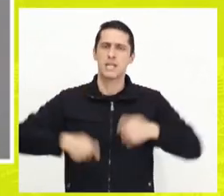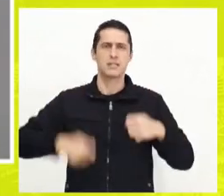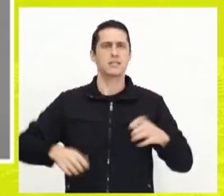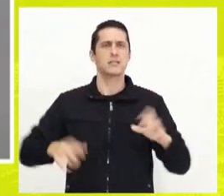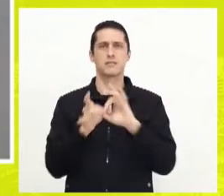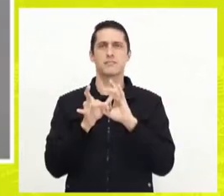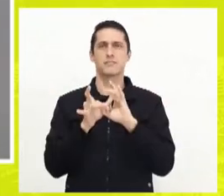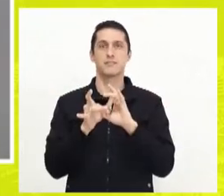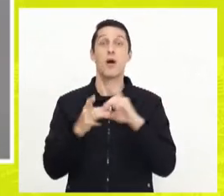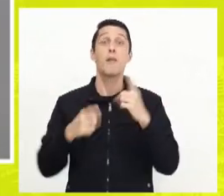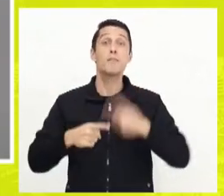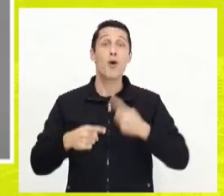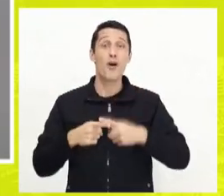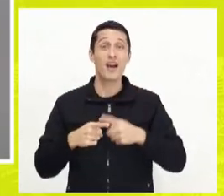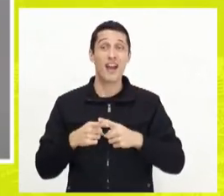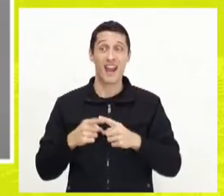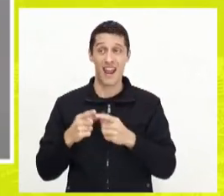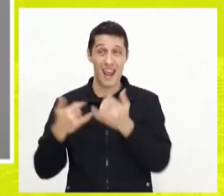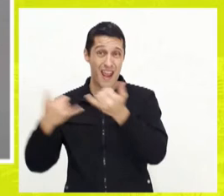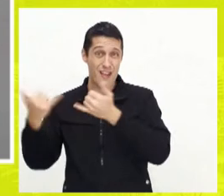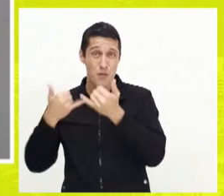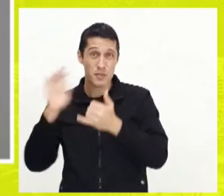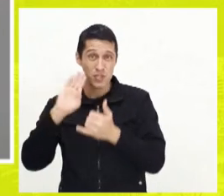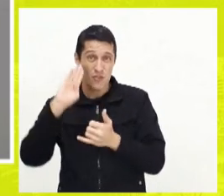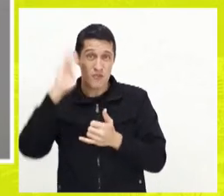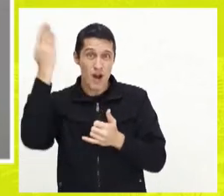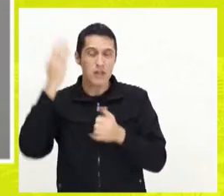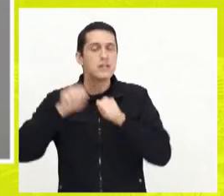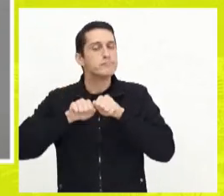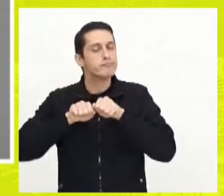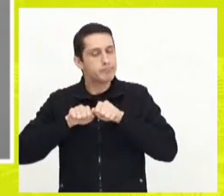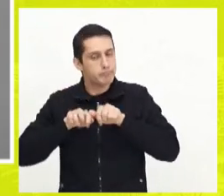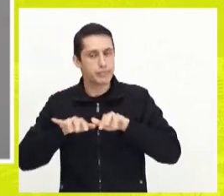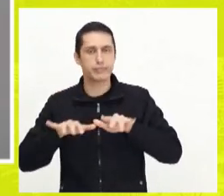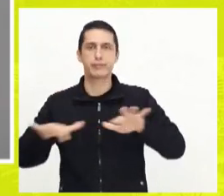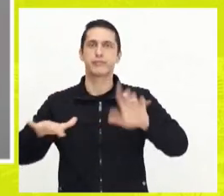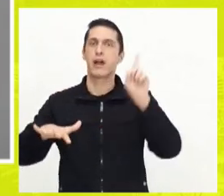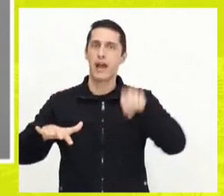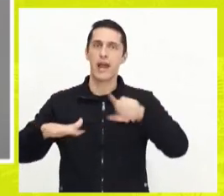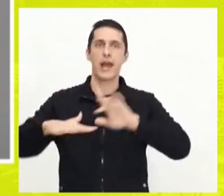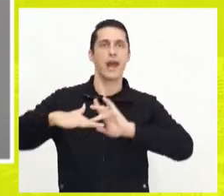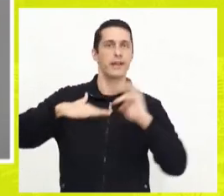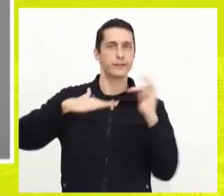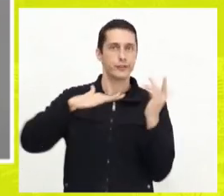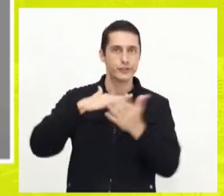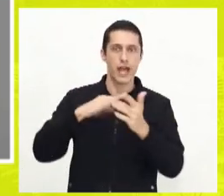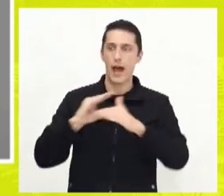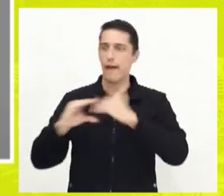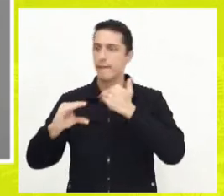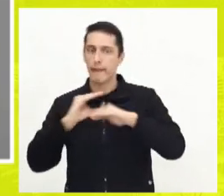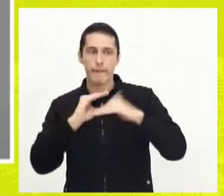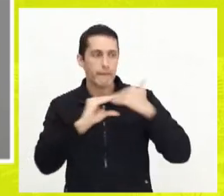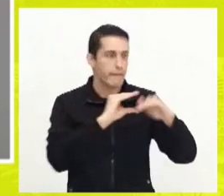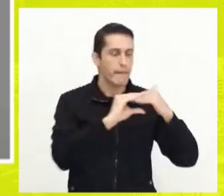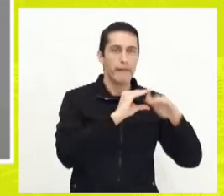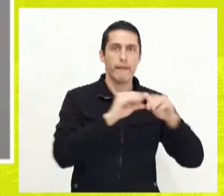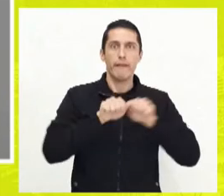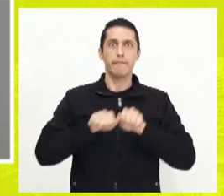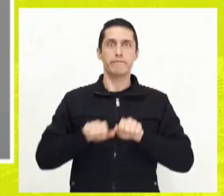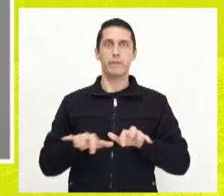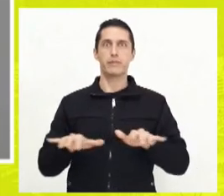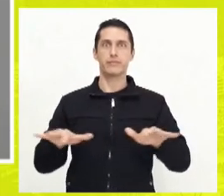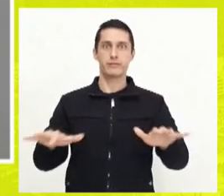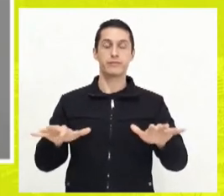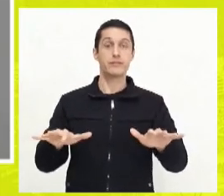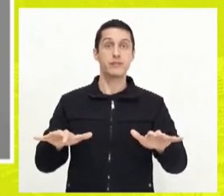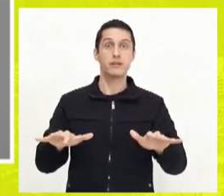space misinformation is spread it's in these spaces they become live and